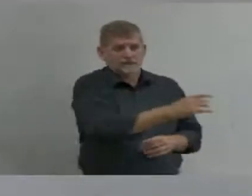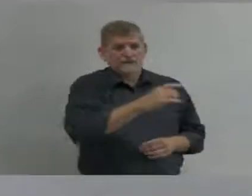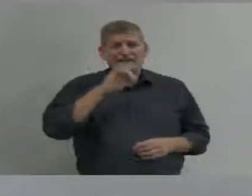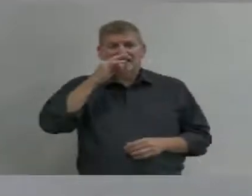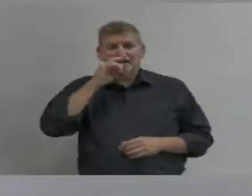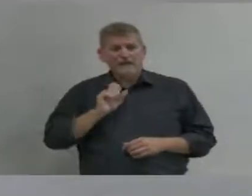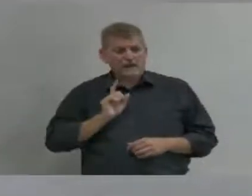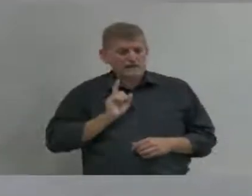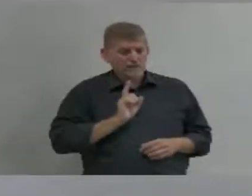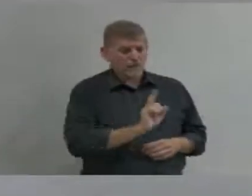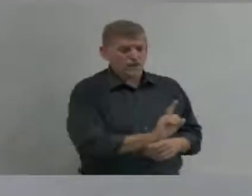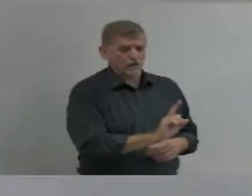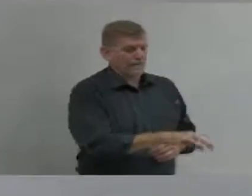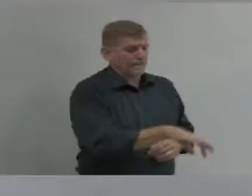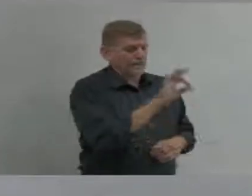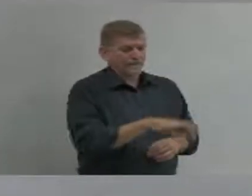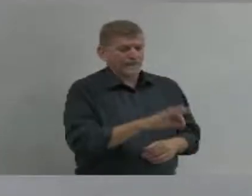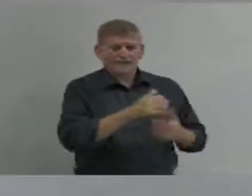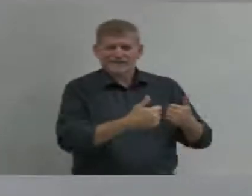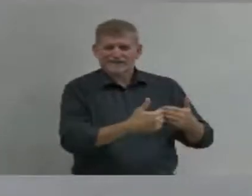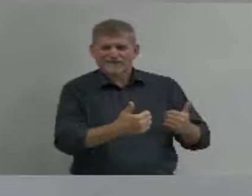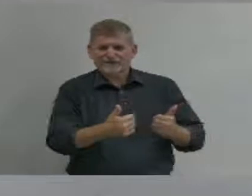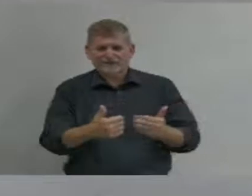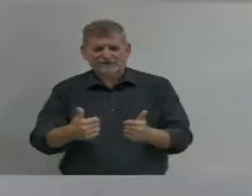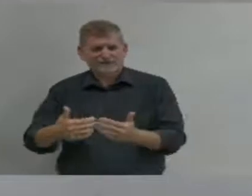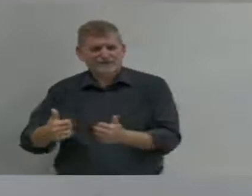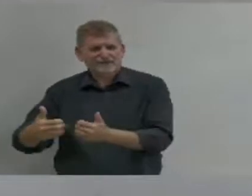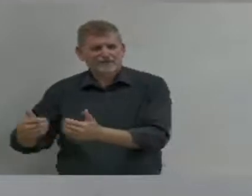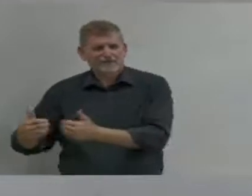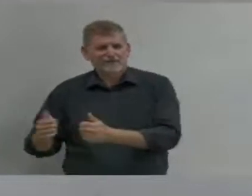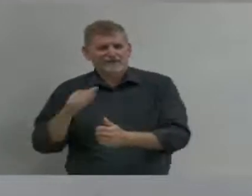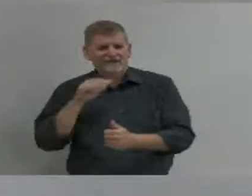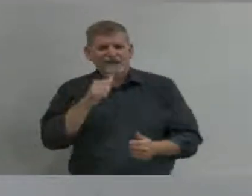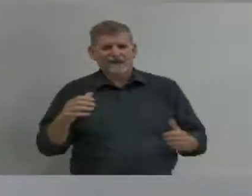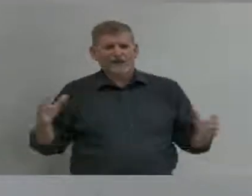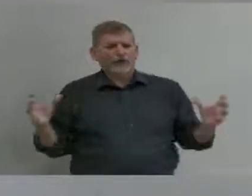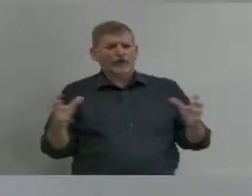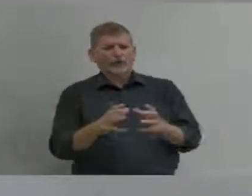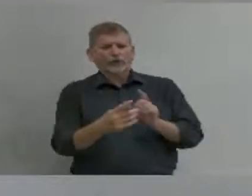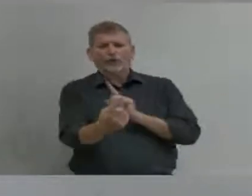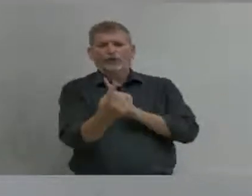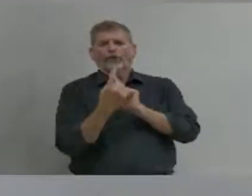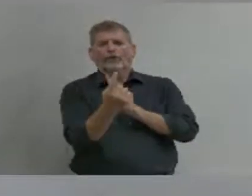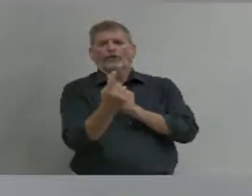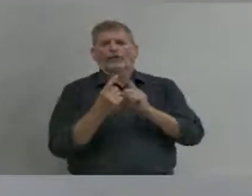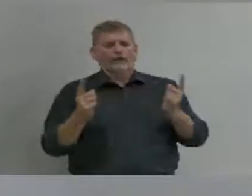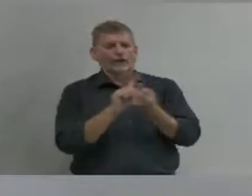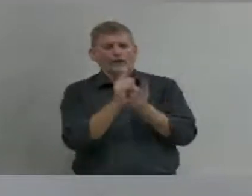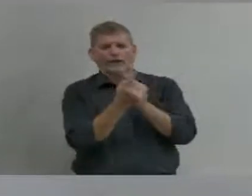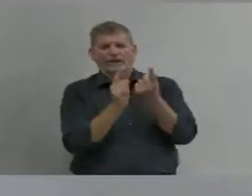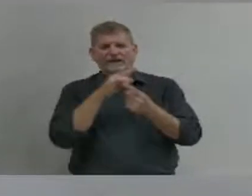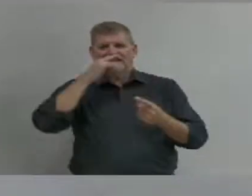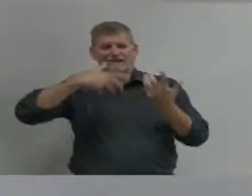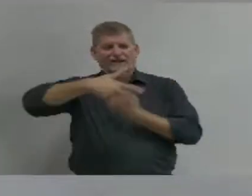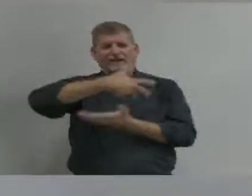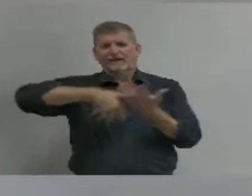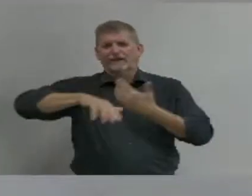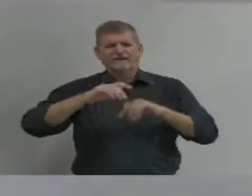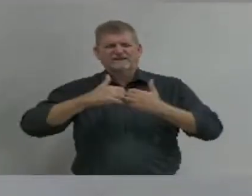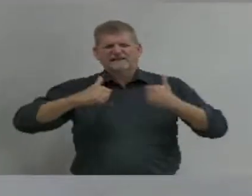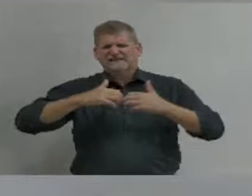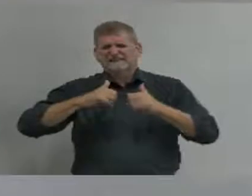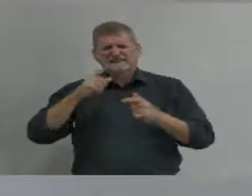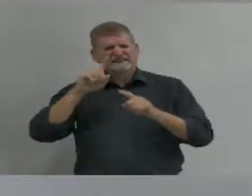than getting them directly from a member of that household. We certainly recommend no homemade